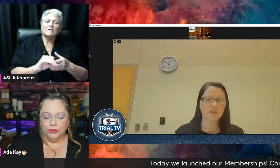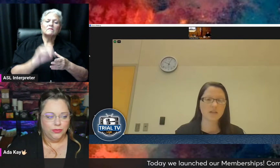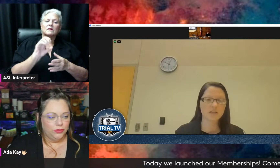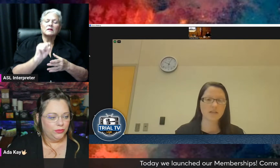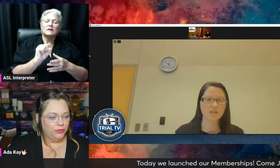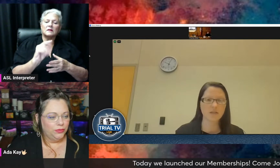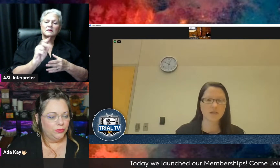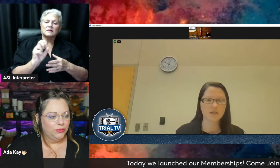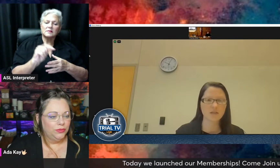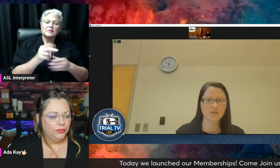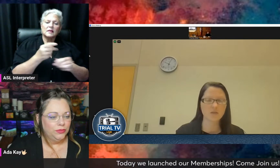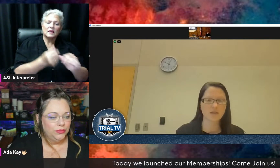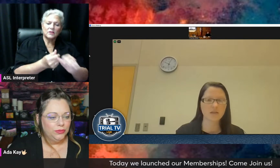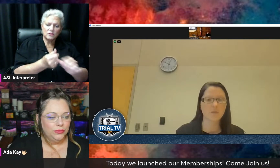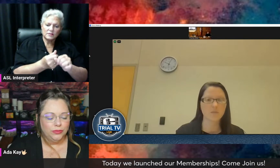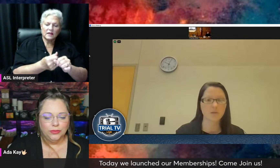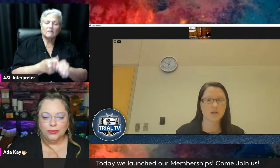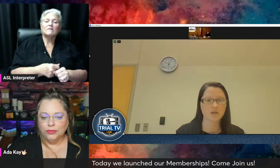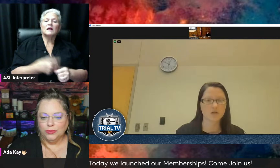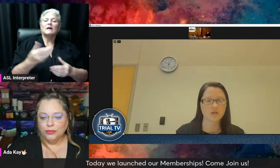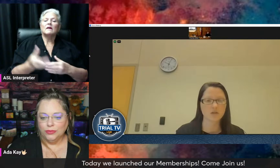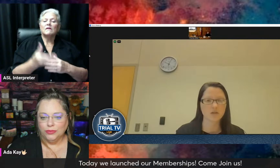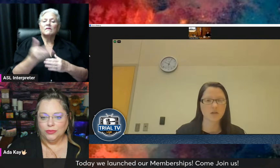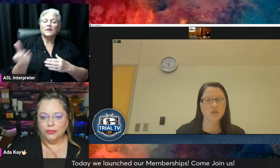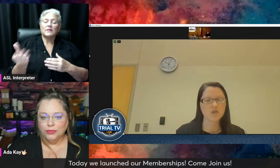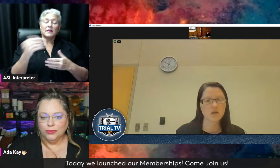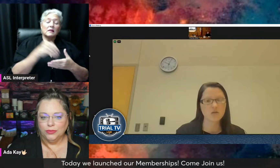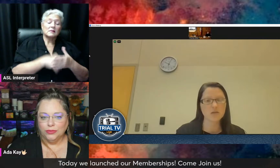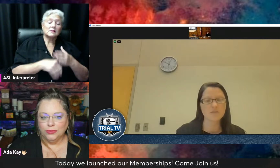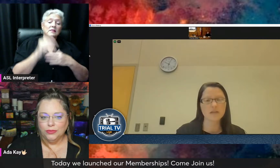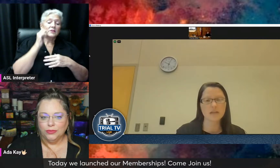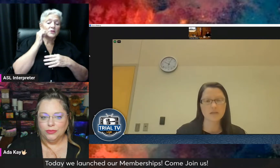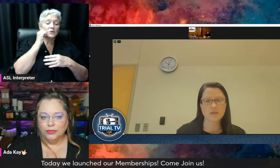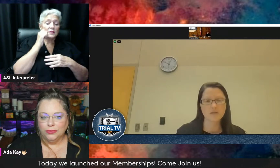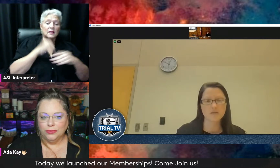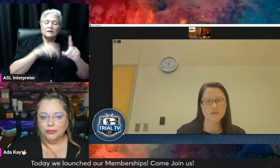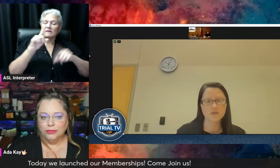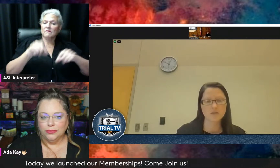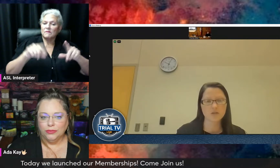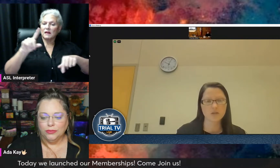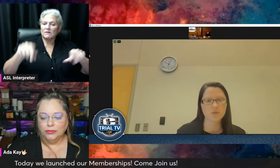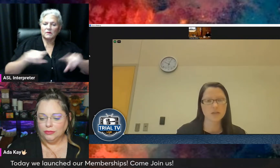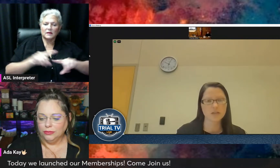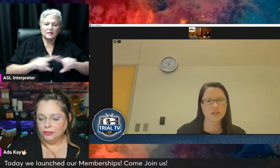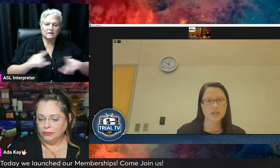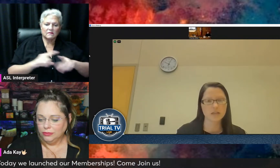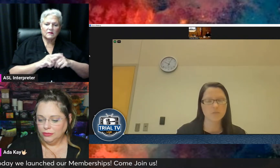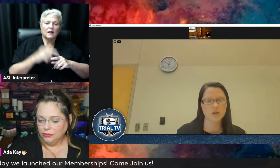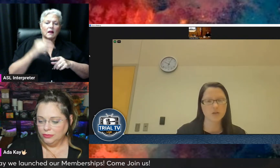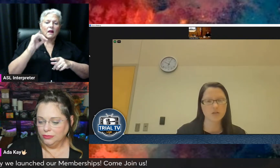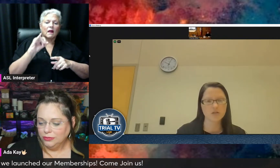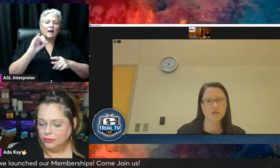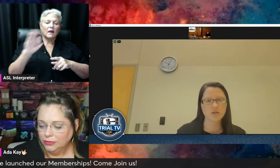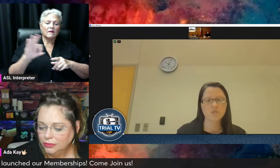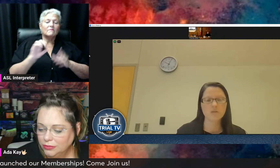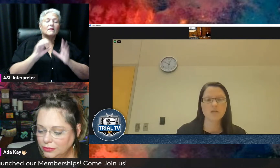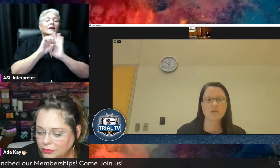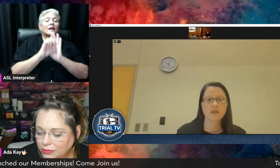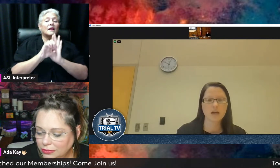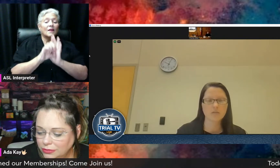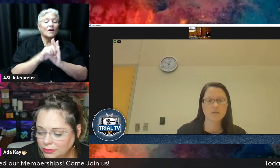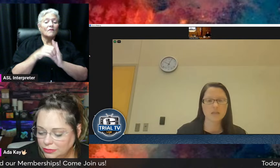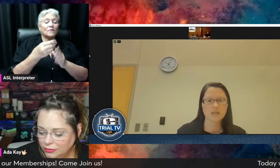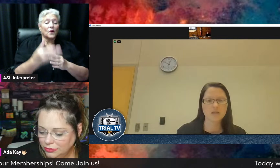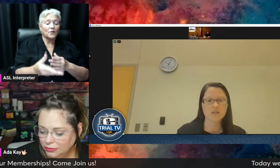skin vary significantly within the population. So if enough of those features are present in an impression, we